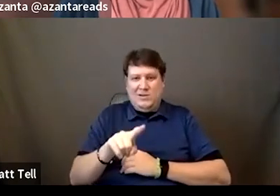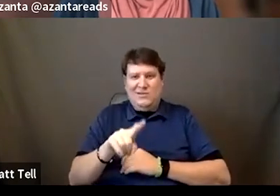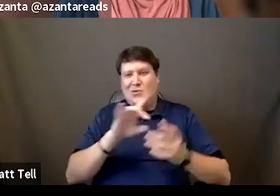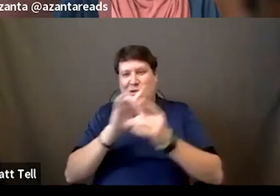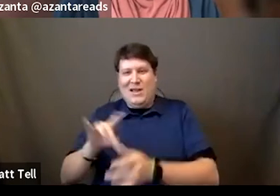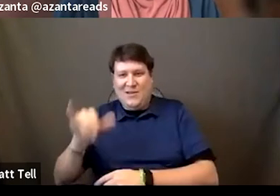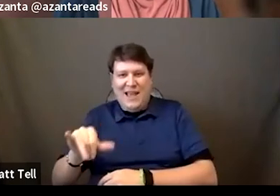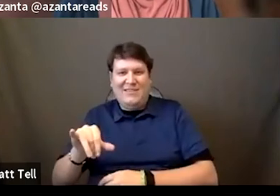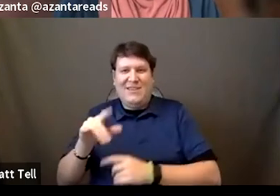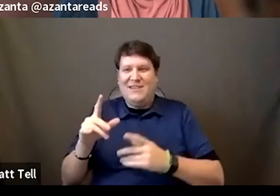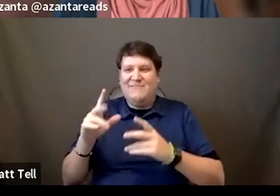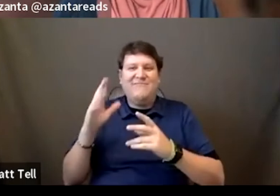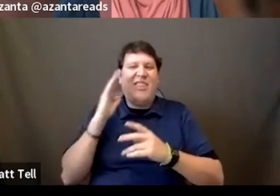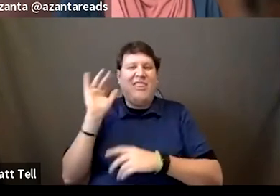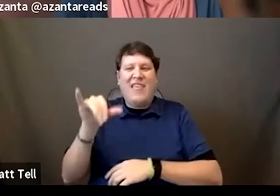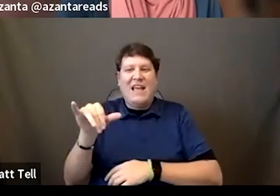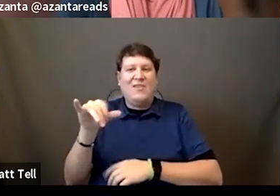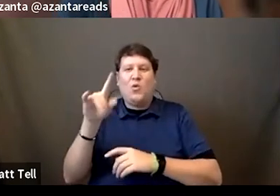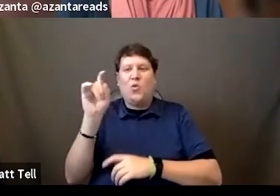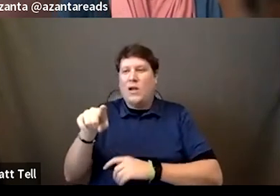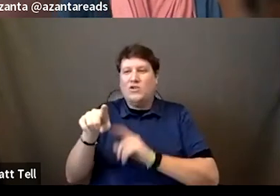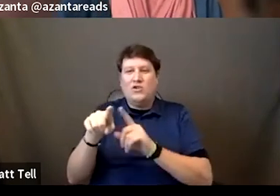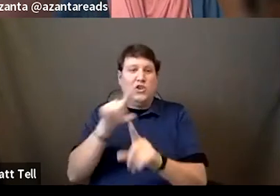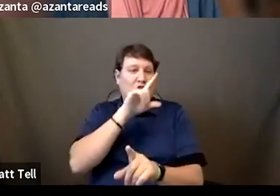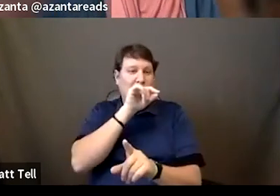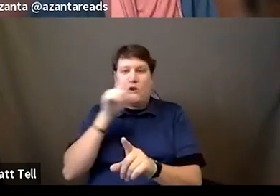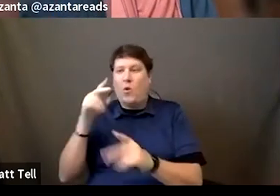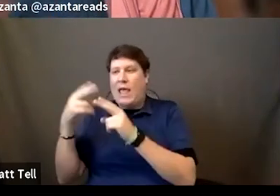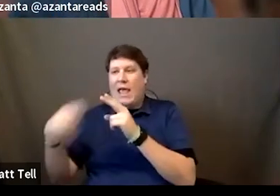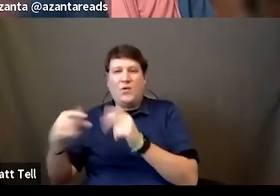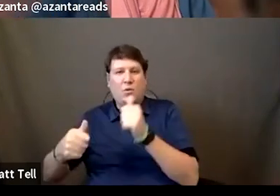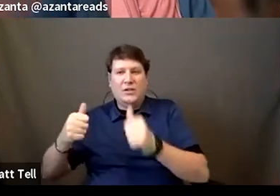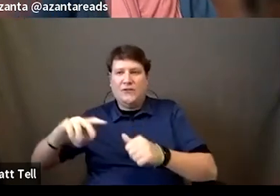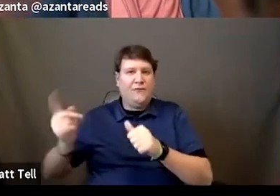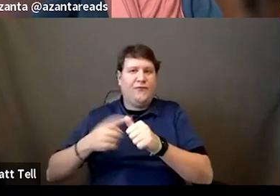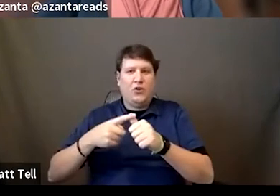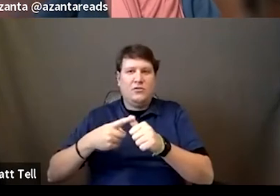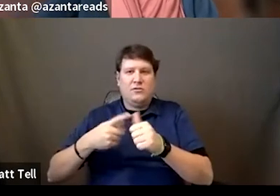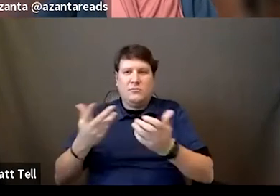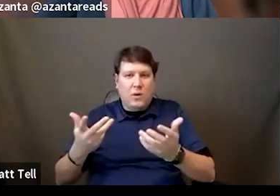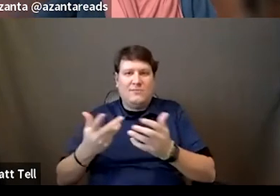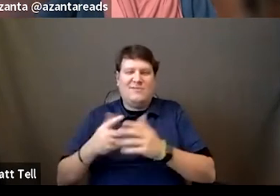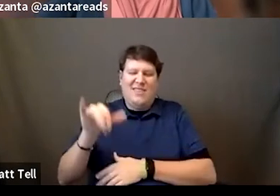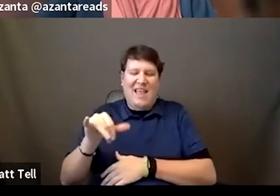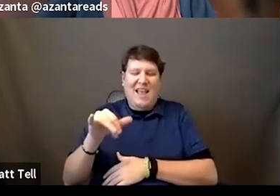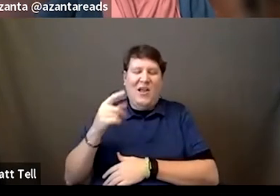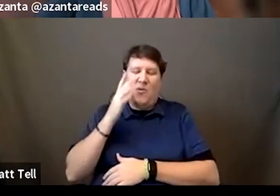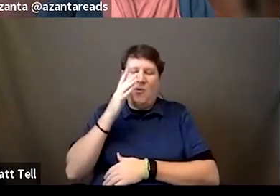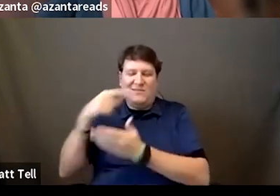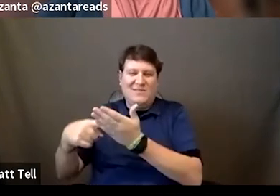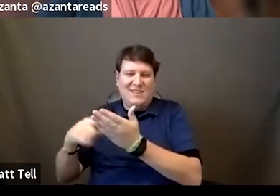to that a bit later once we sort of like chit chat with the others about what they think. What about Arundhati?